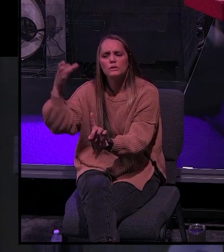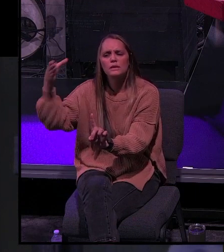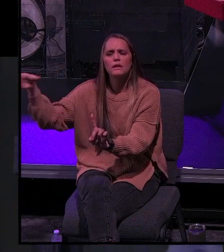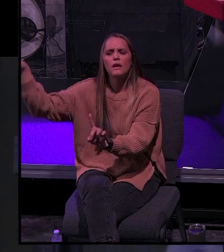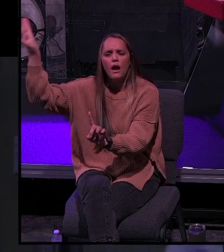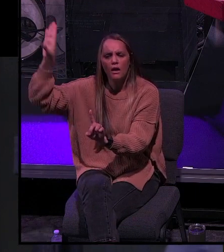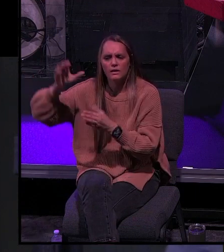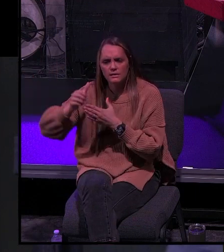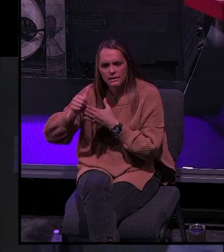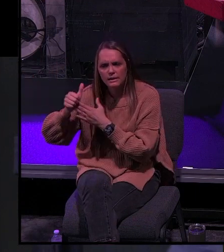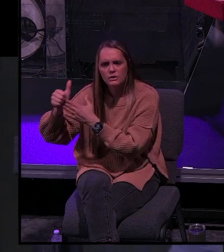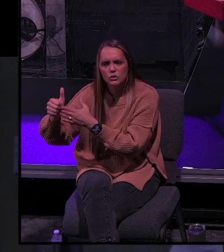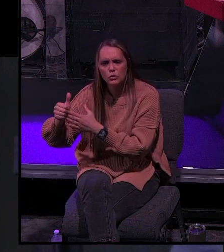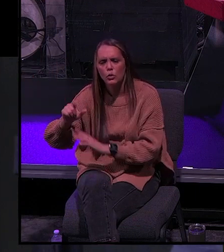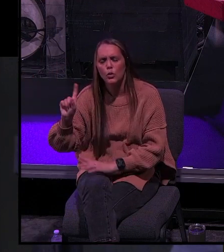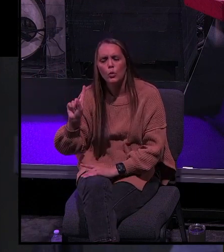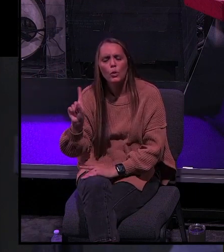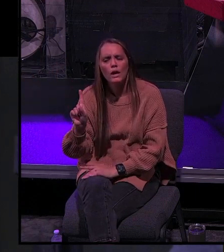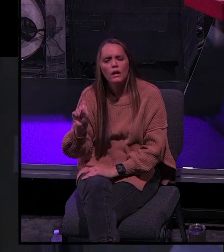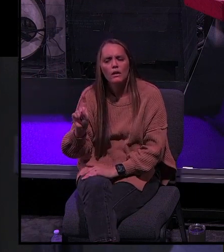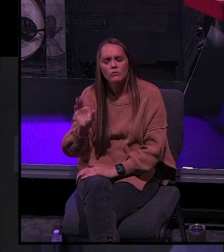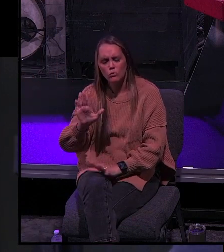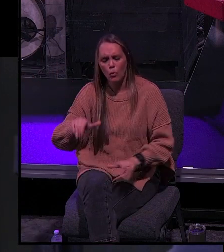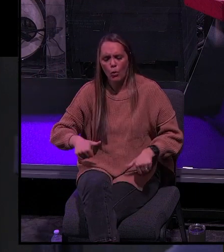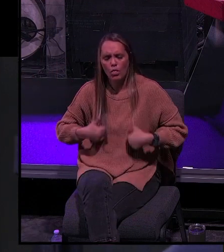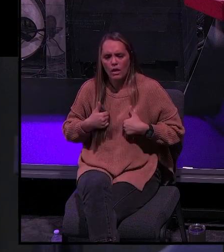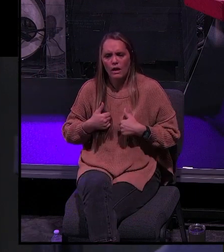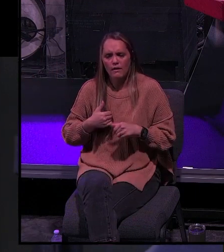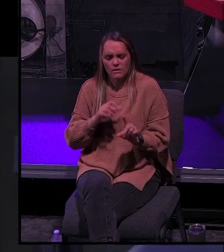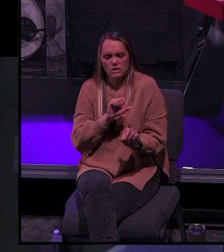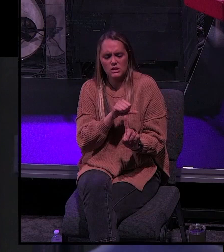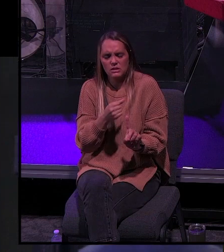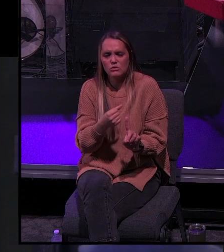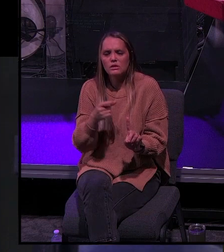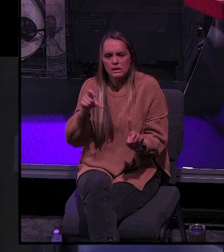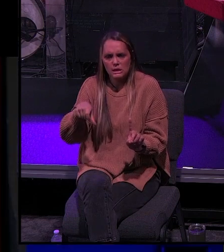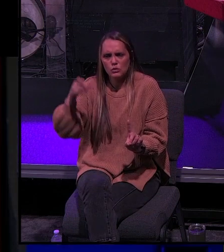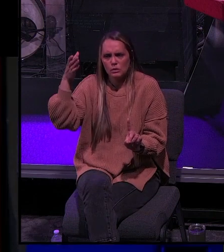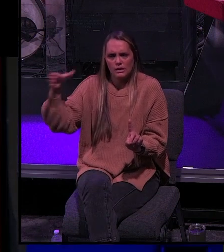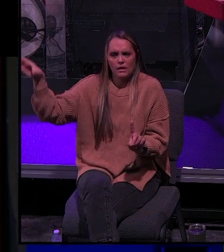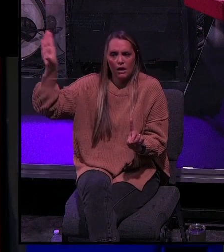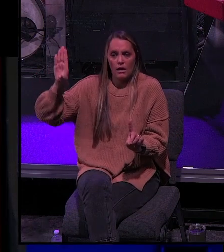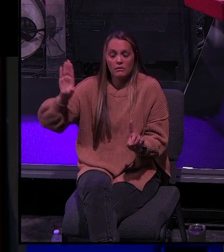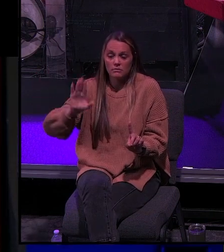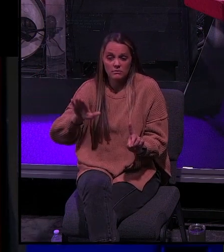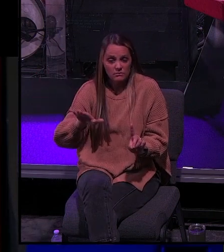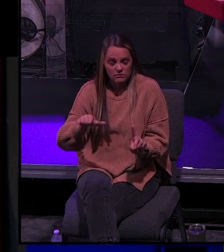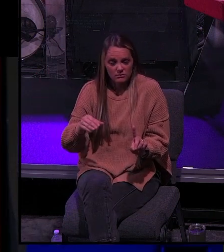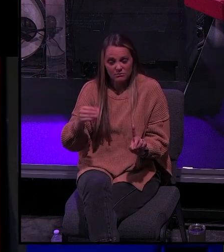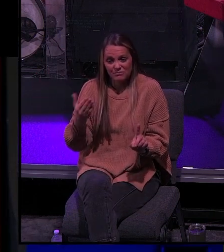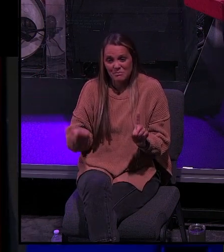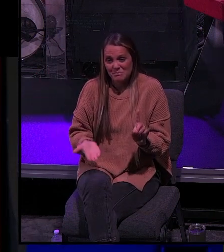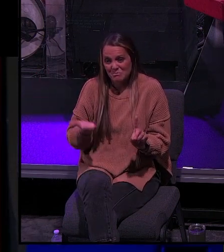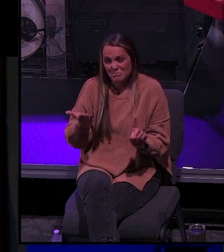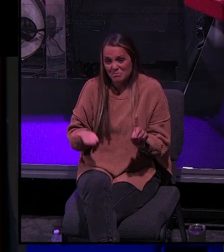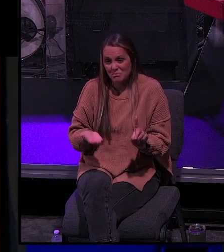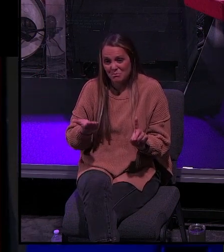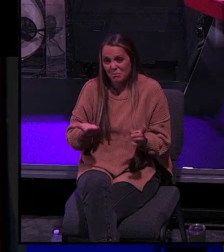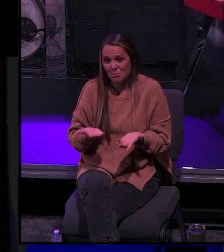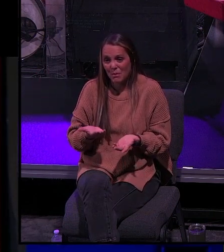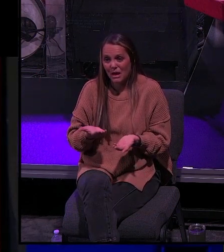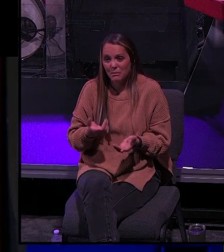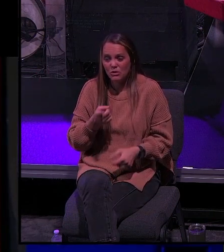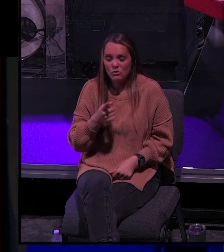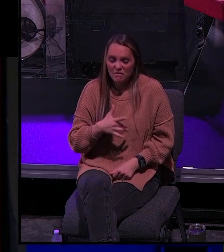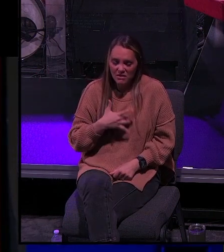Where is God exposing that you have a need to be led by Him? Here's a hint. It's probably a place of